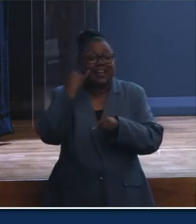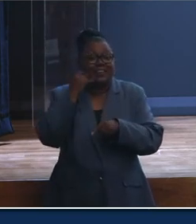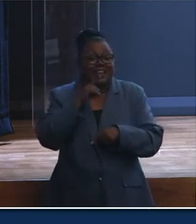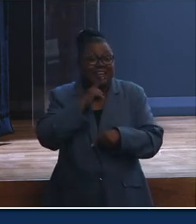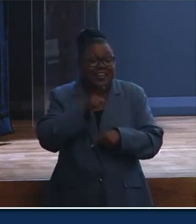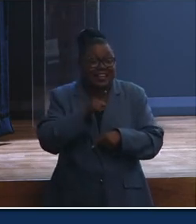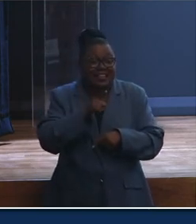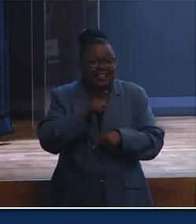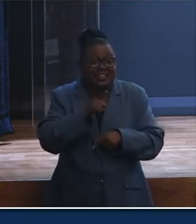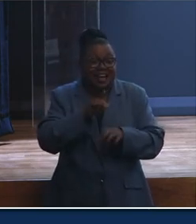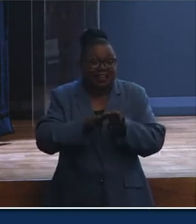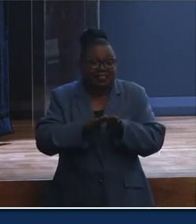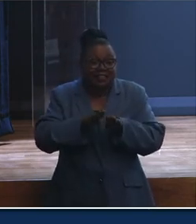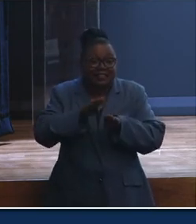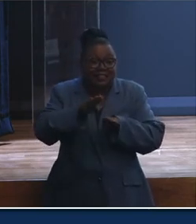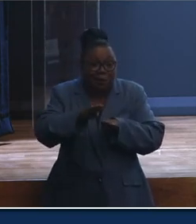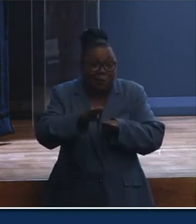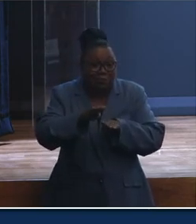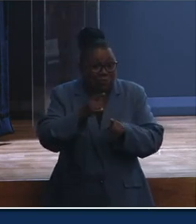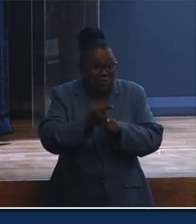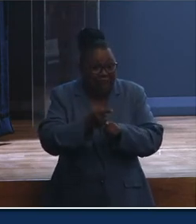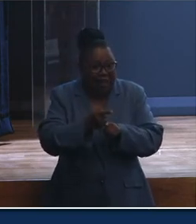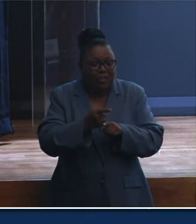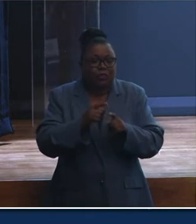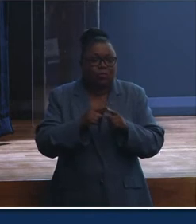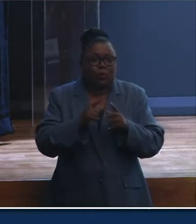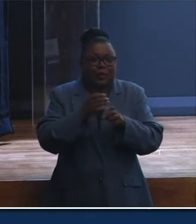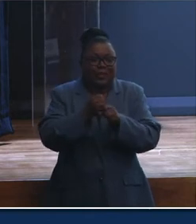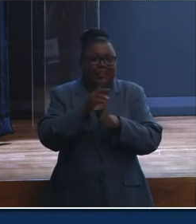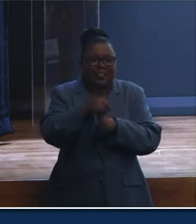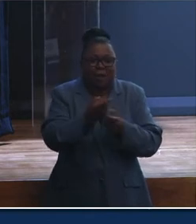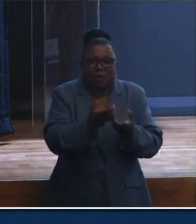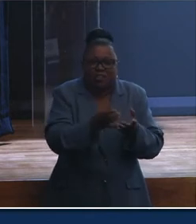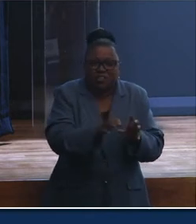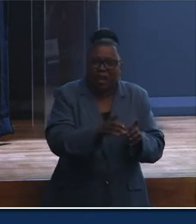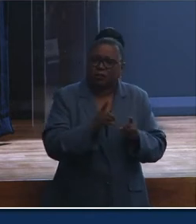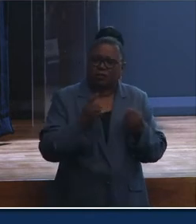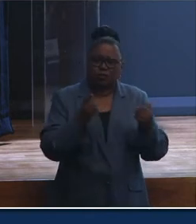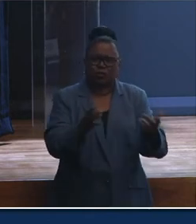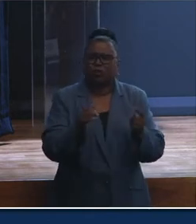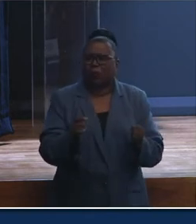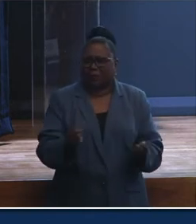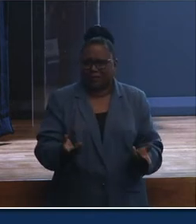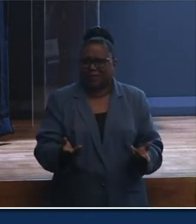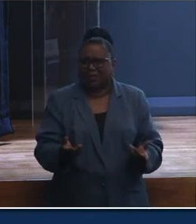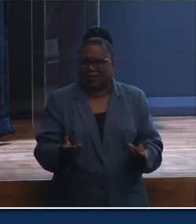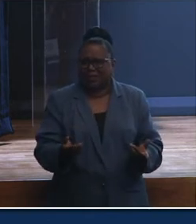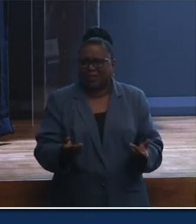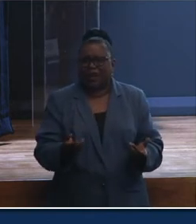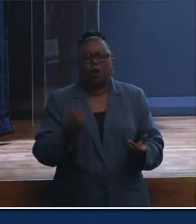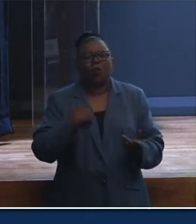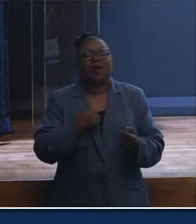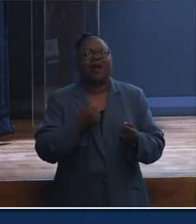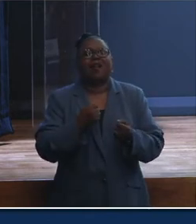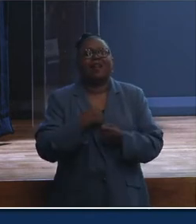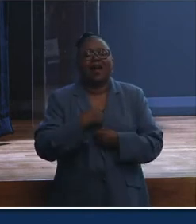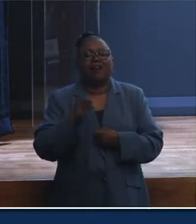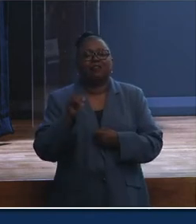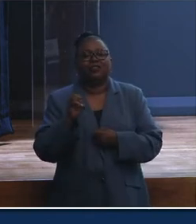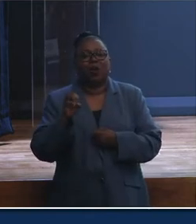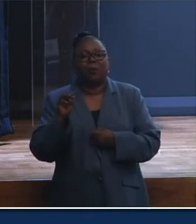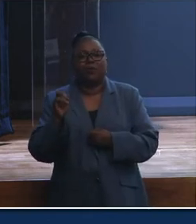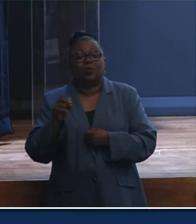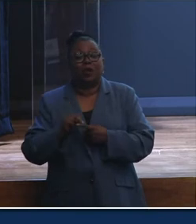is the step up, the nudge up, right, to give them a chance, do it. We love Joe McEwen